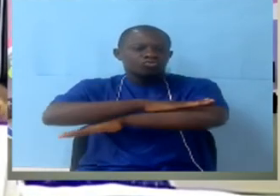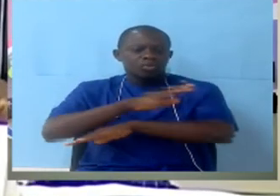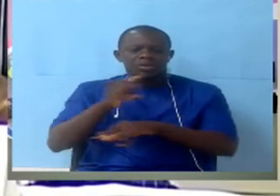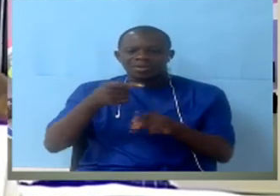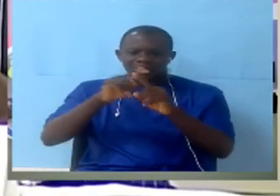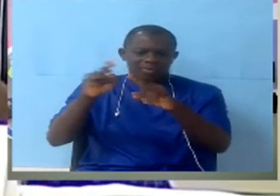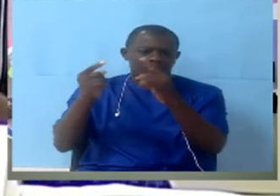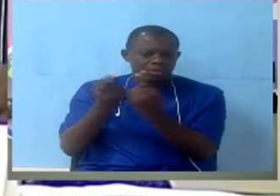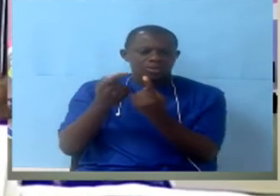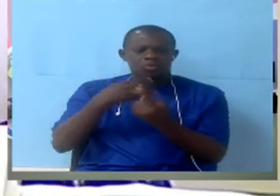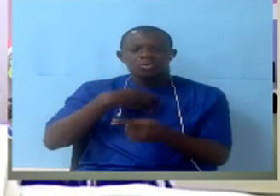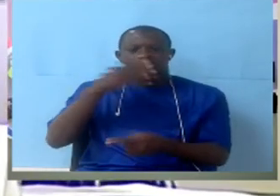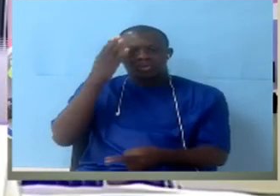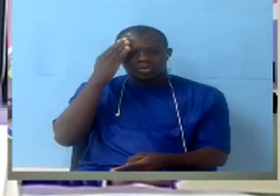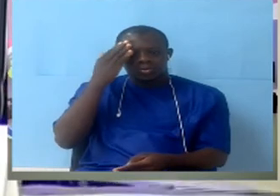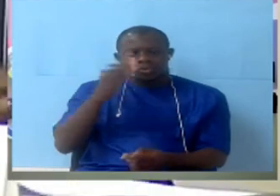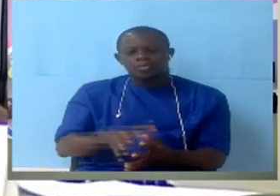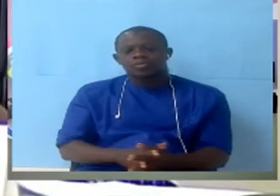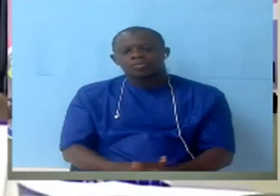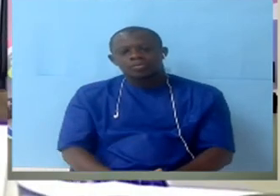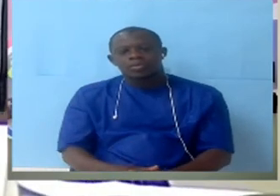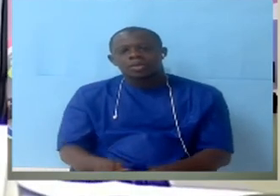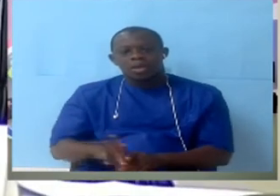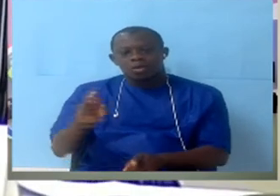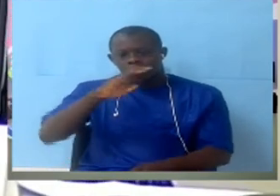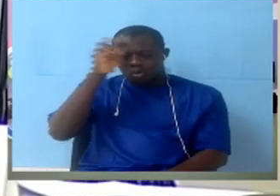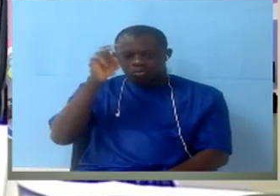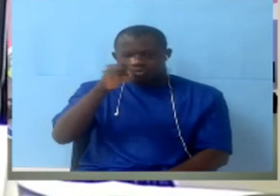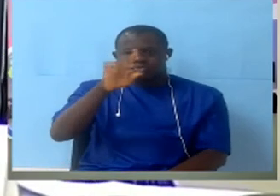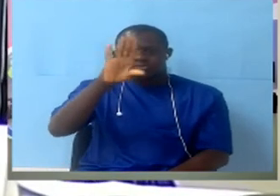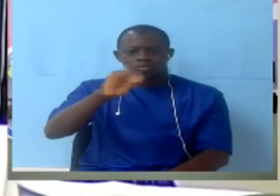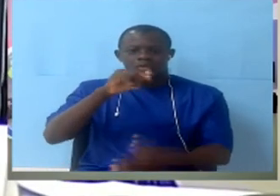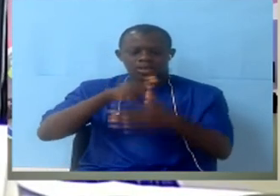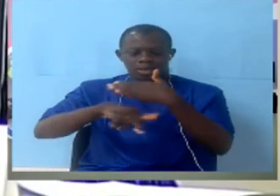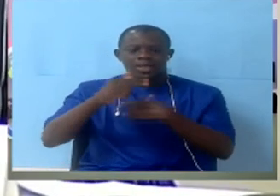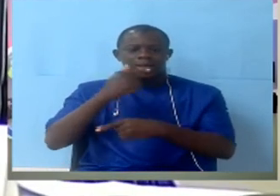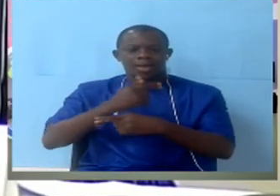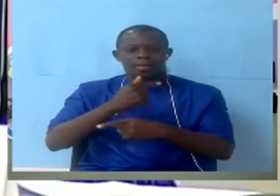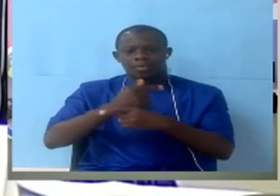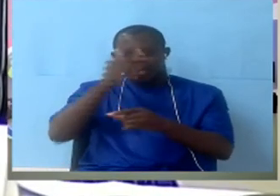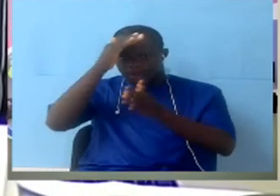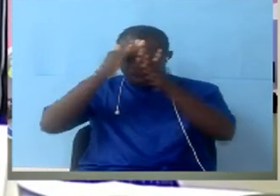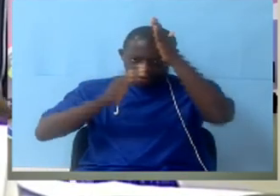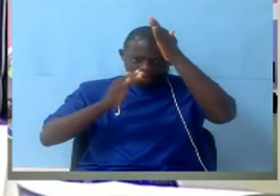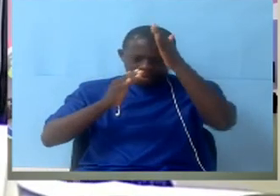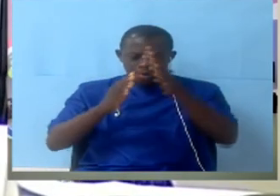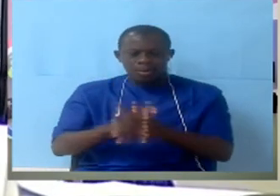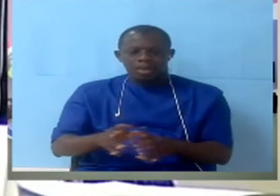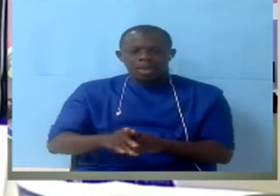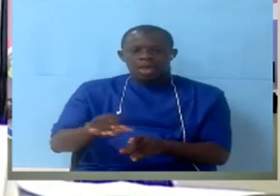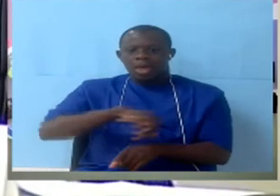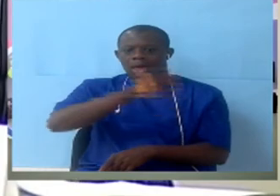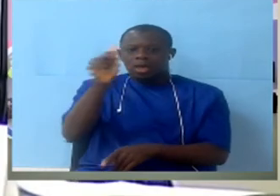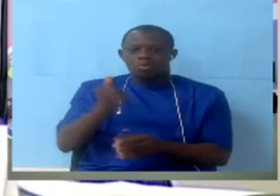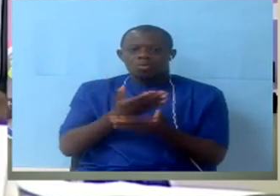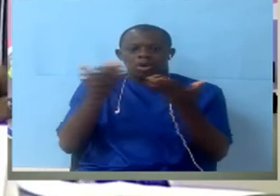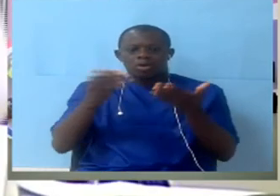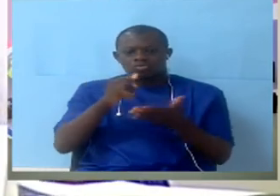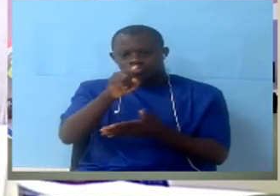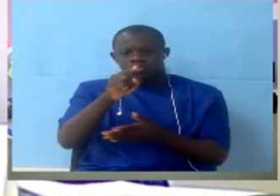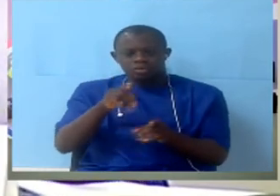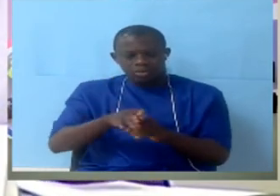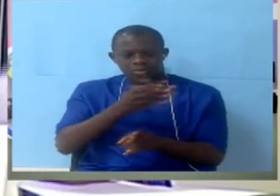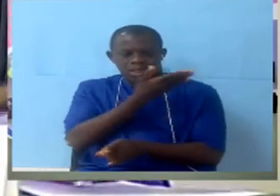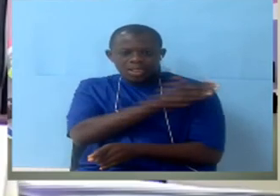ila kibaro ito ini kontong iguluda mintole. The work you've done in the army. Doko mengen na sojaro kundaro. And the reasons why you fled